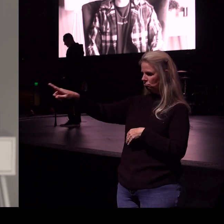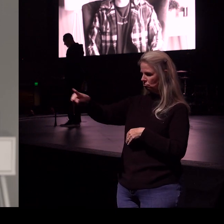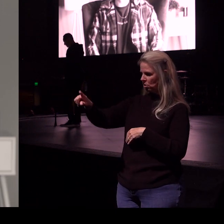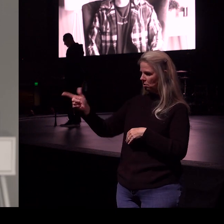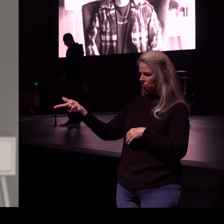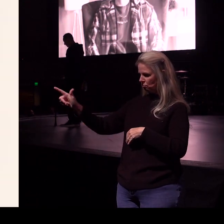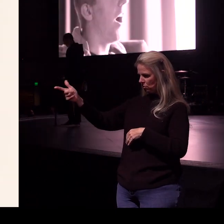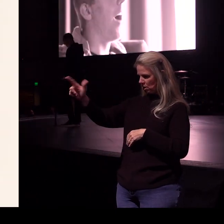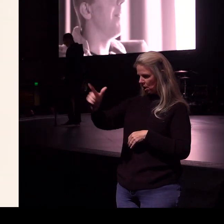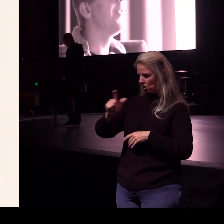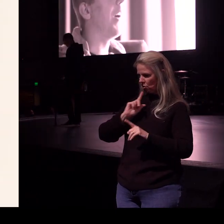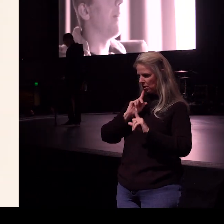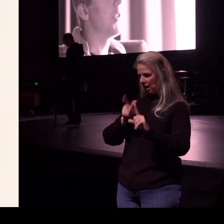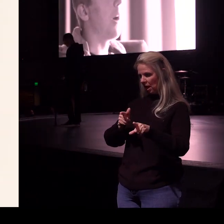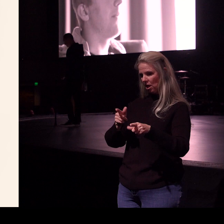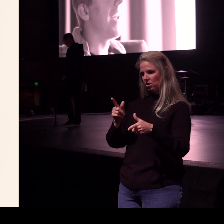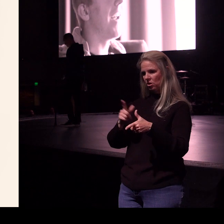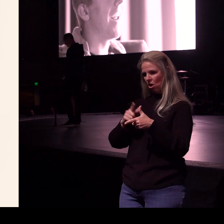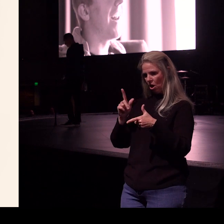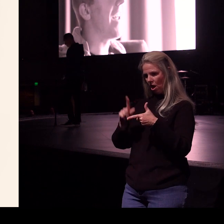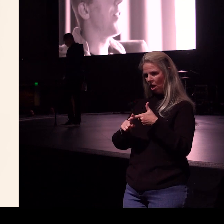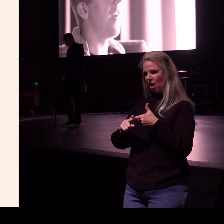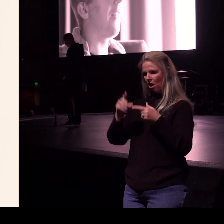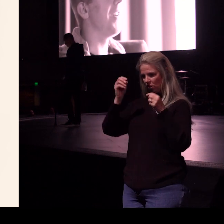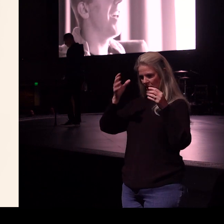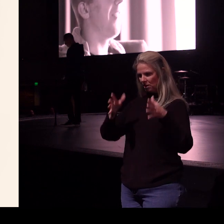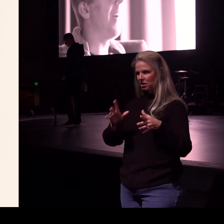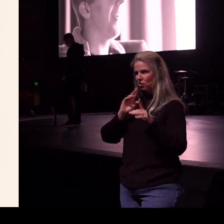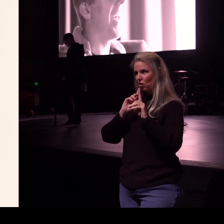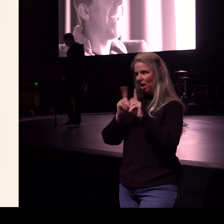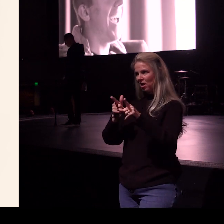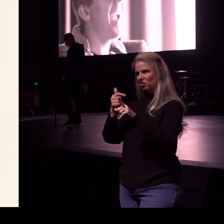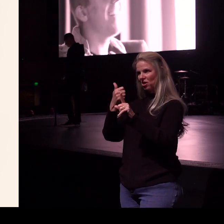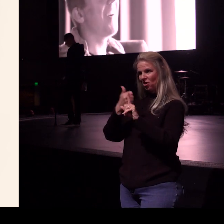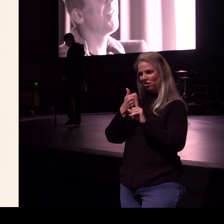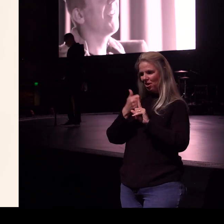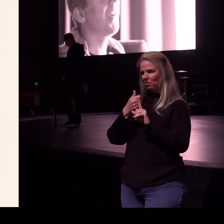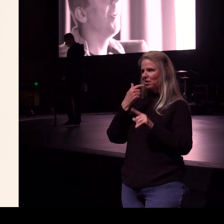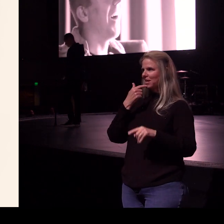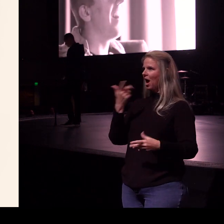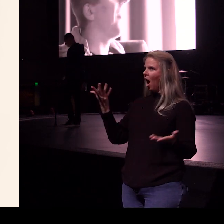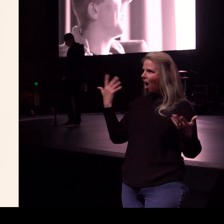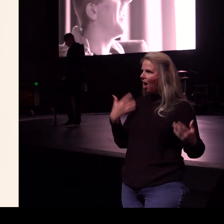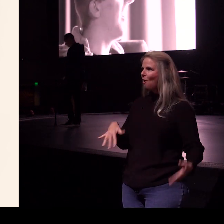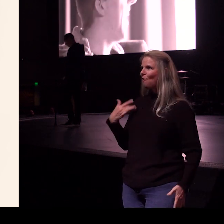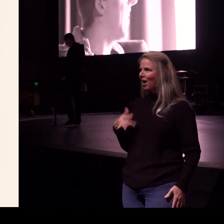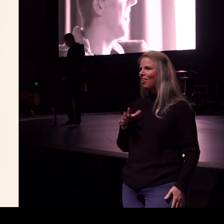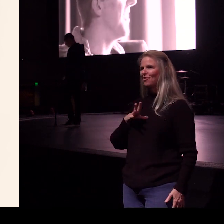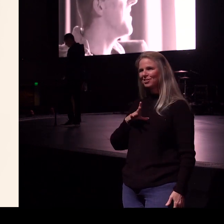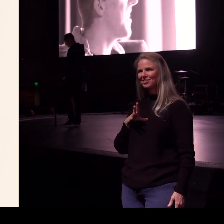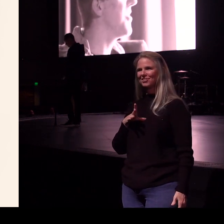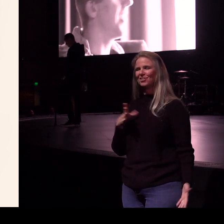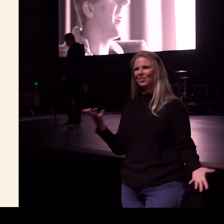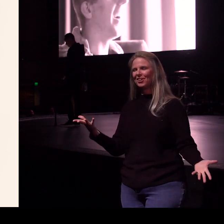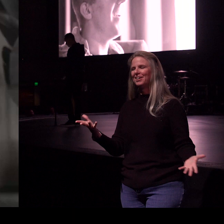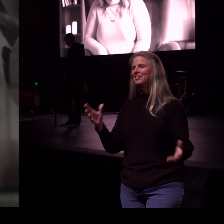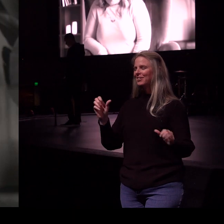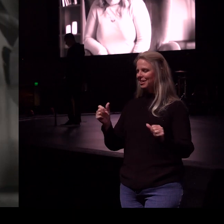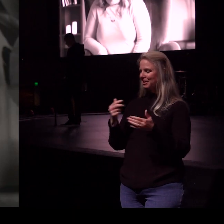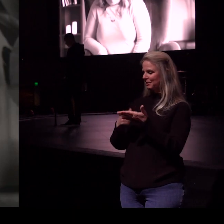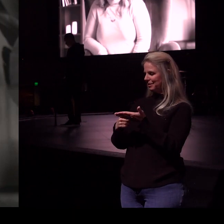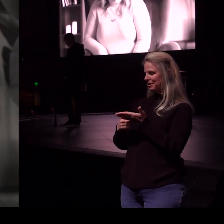it. And then Miss Phillips jumped in and answered it for herself. And we're like, hey, that was really cool. And then we, you know, had a little discussion with